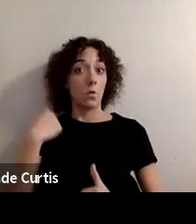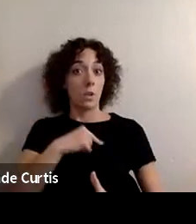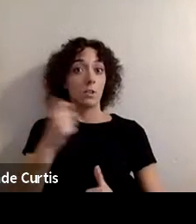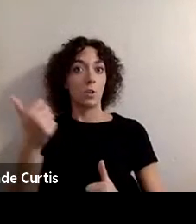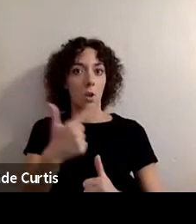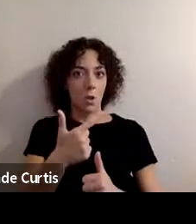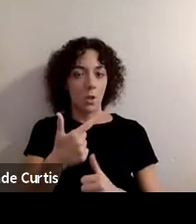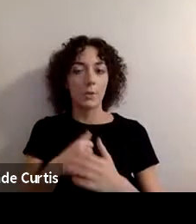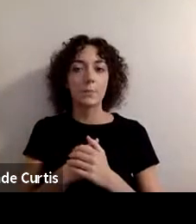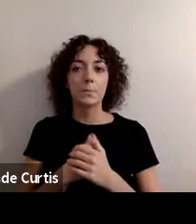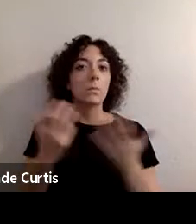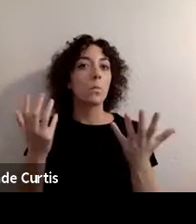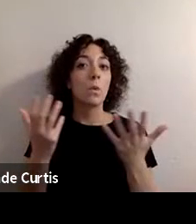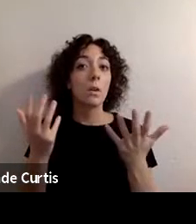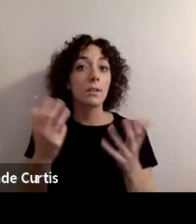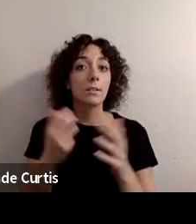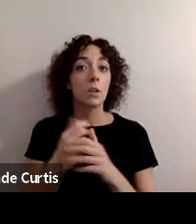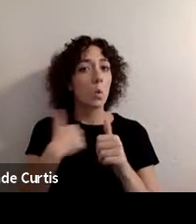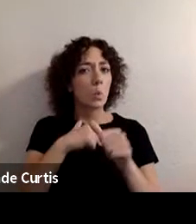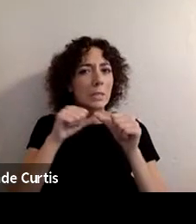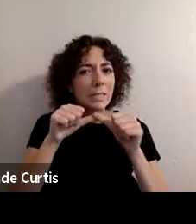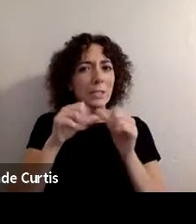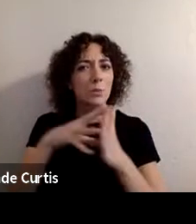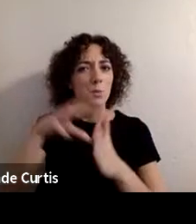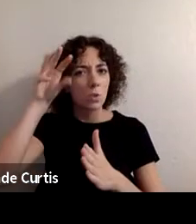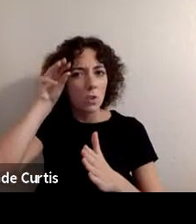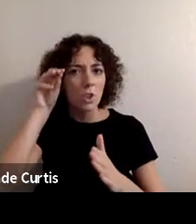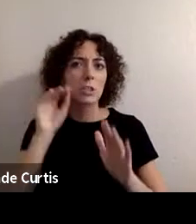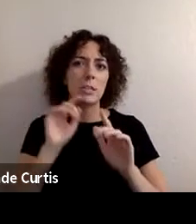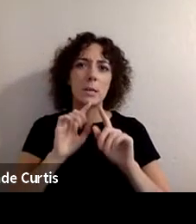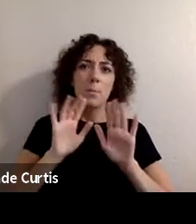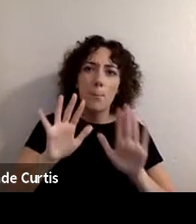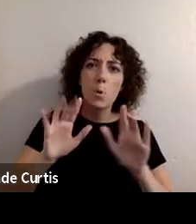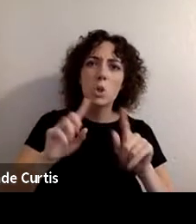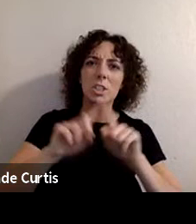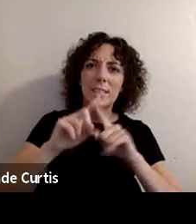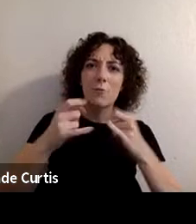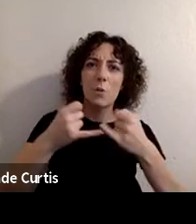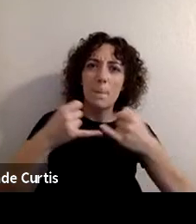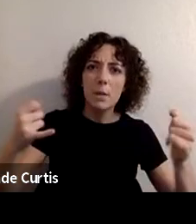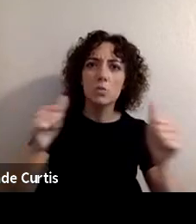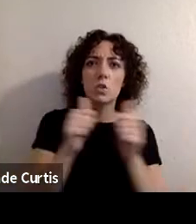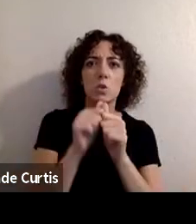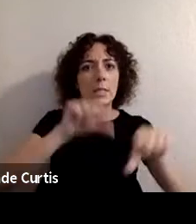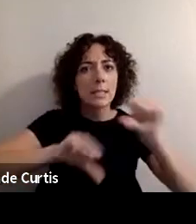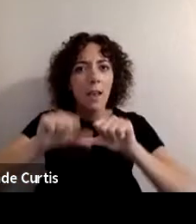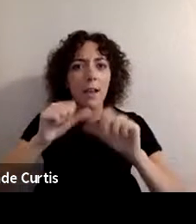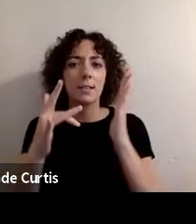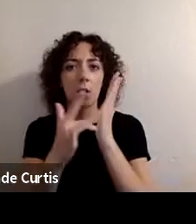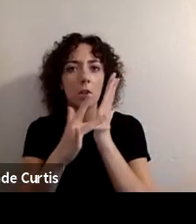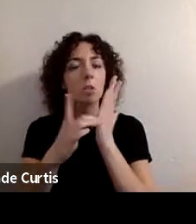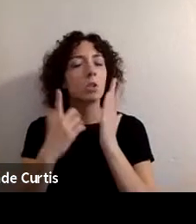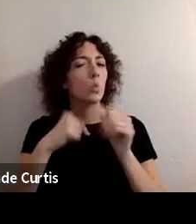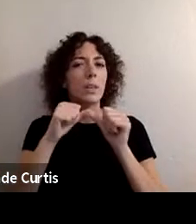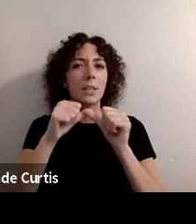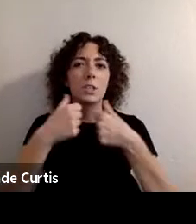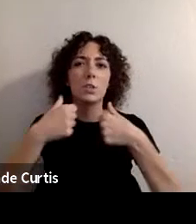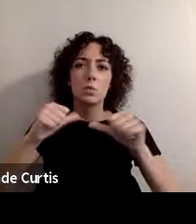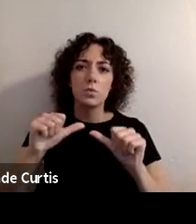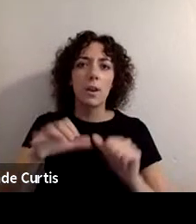we continue learning and pushing the boundaries of science and technology, we must also continually try to find new ways of